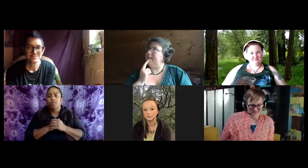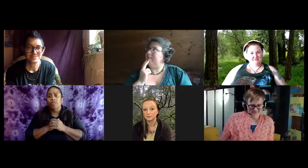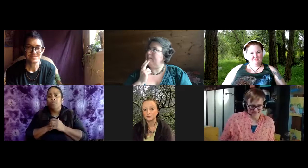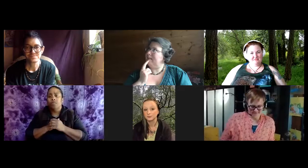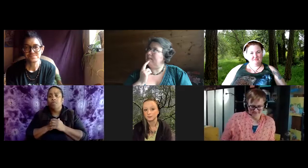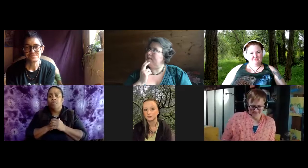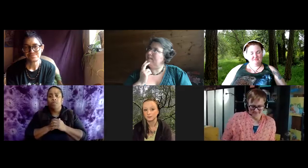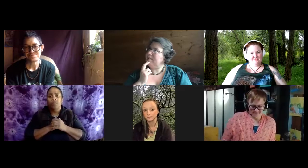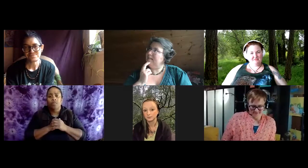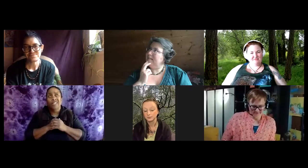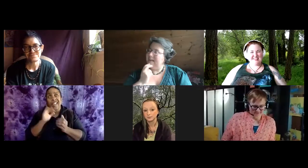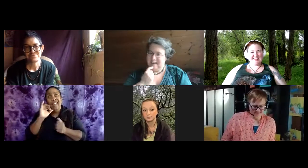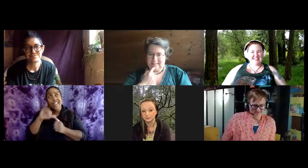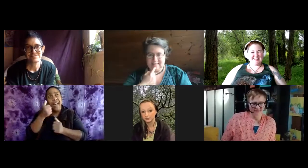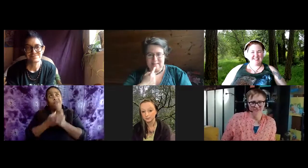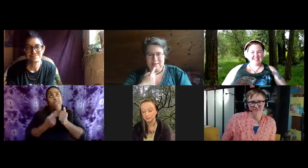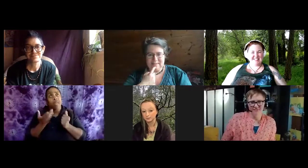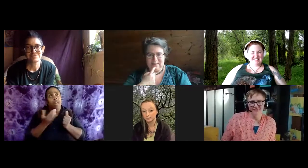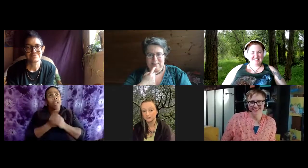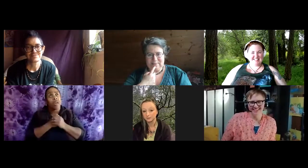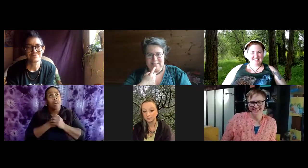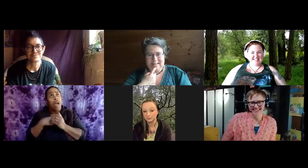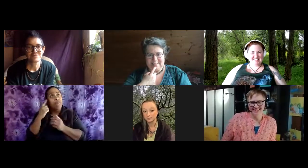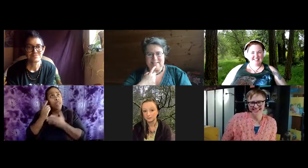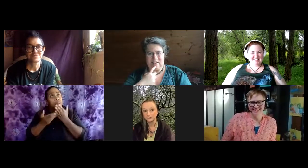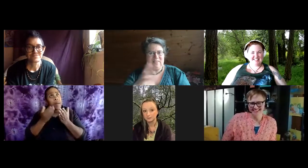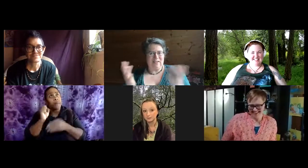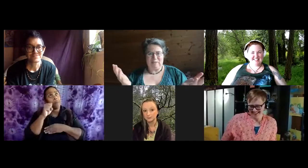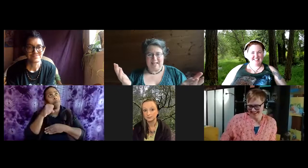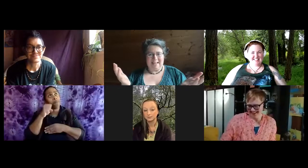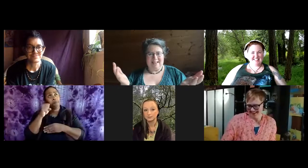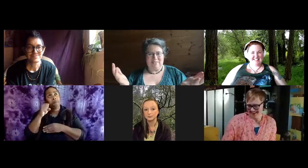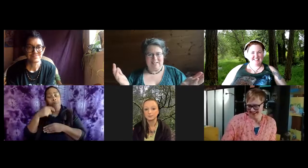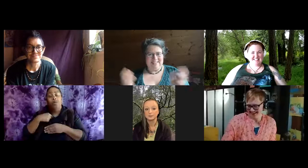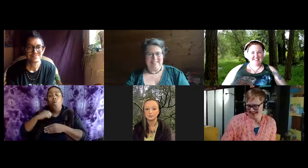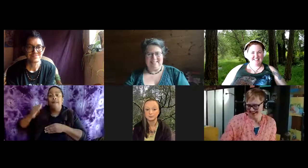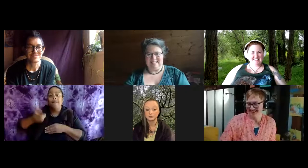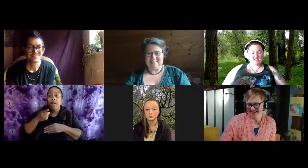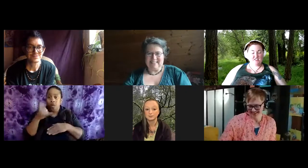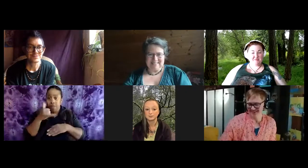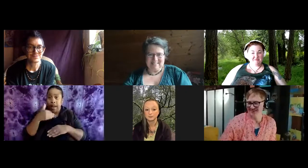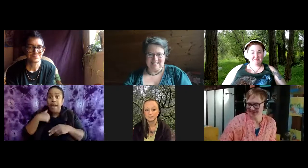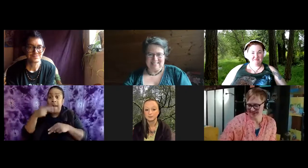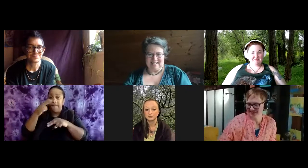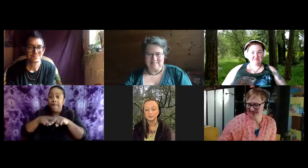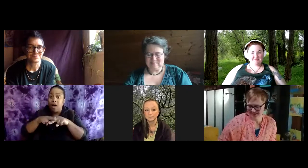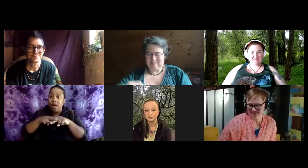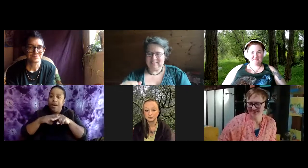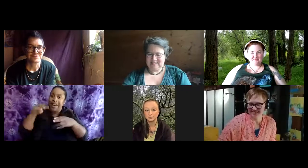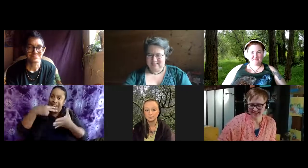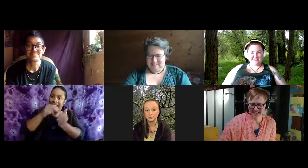Is that everything? I think maybe so. Yeah. So I invite you to play and have fun and dance with us